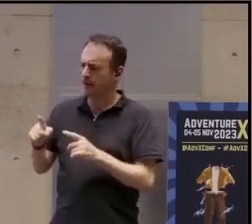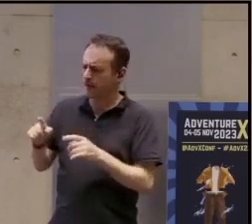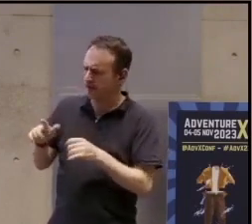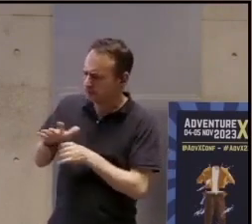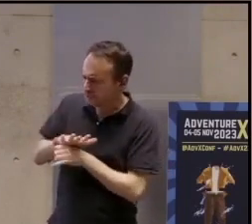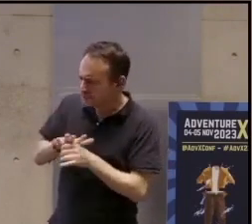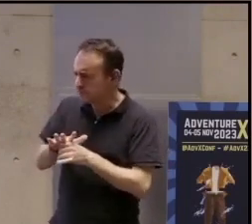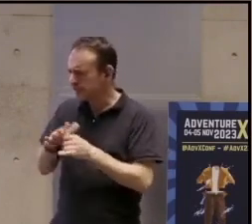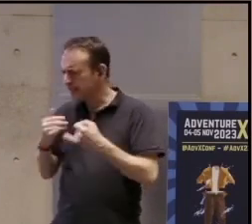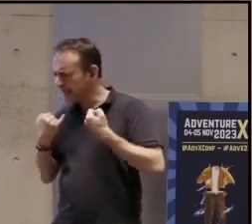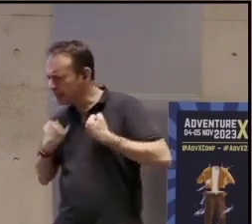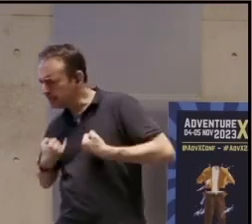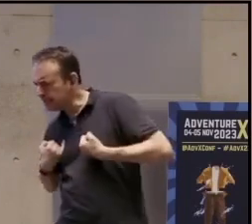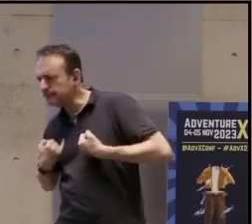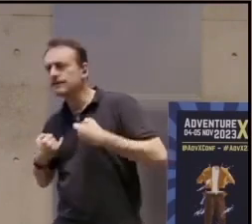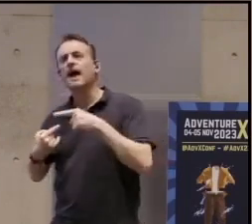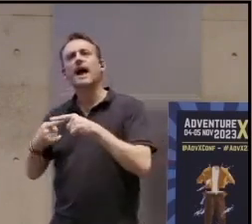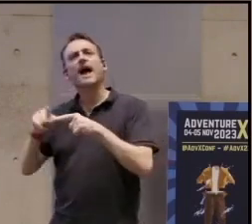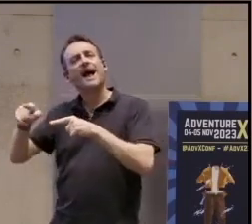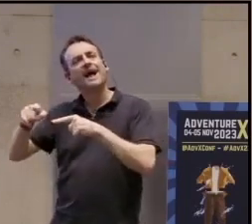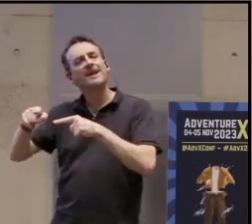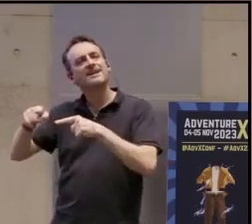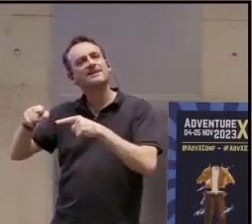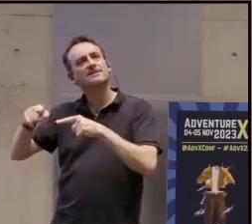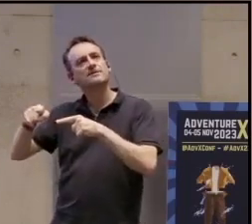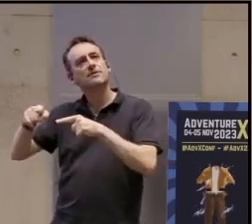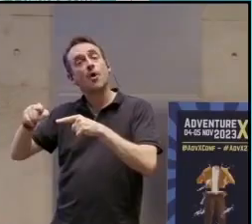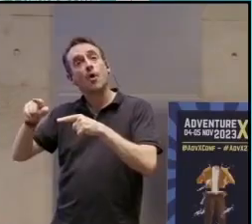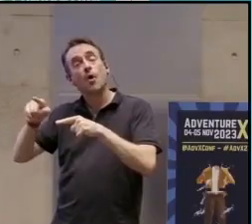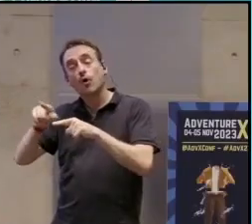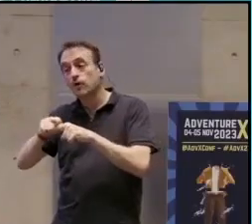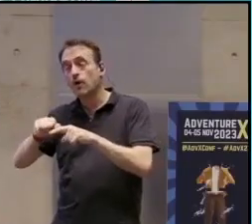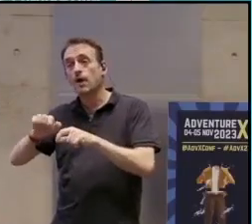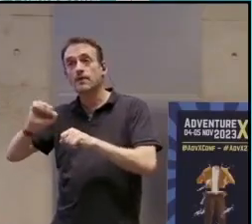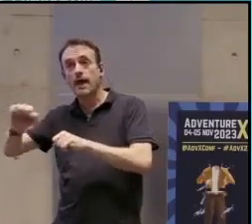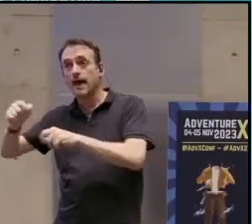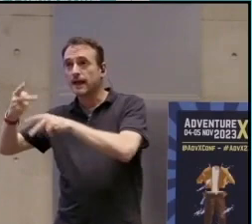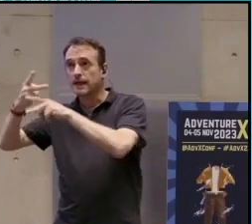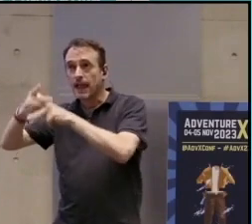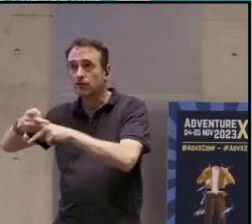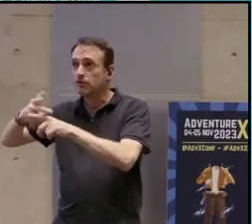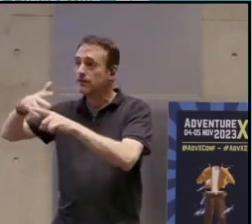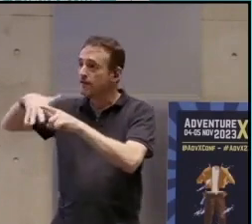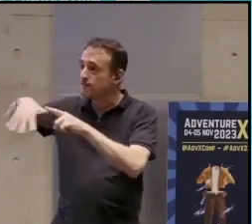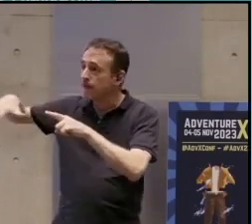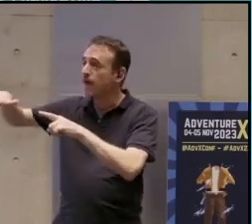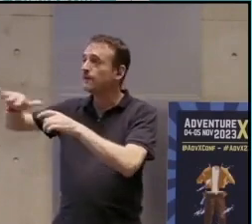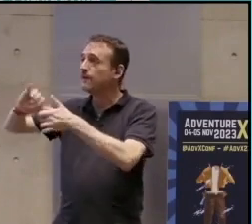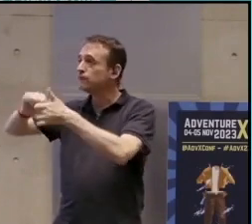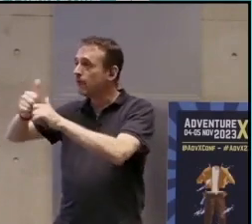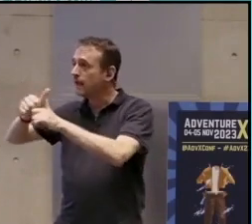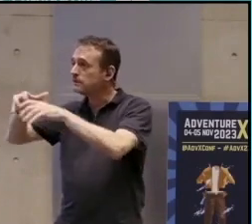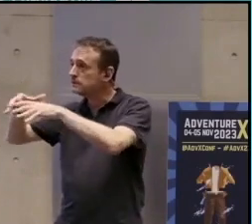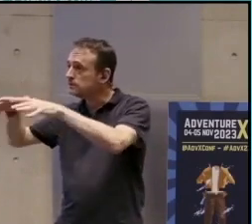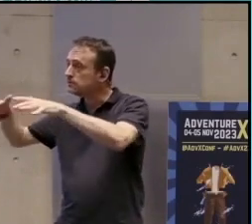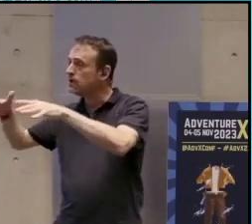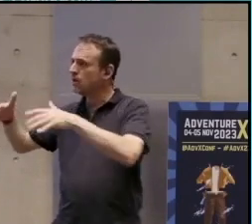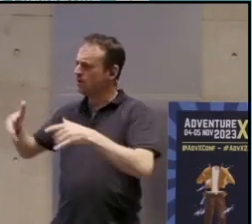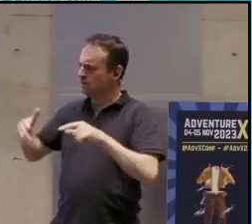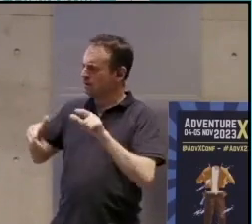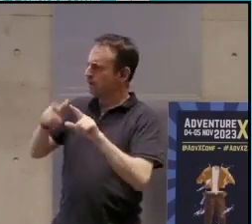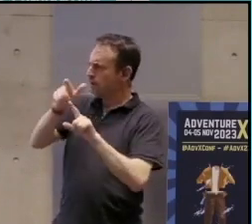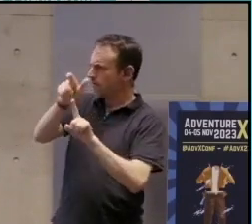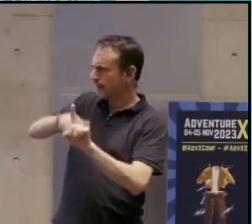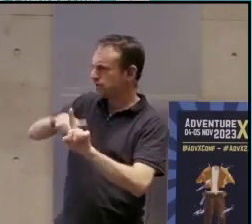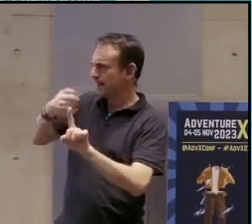illness affected the people around them, their carers, and even wider circles from that. And I was